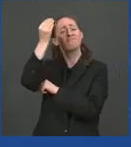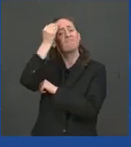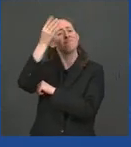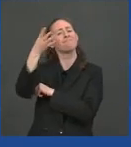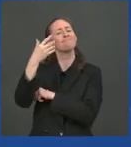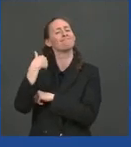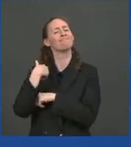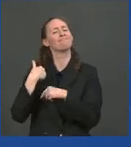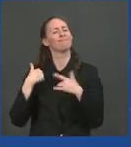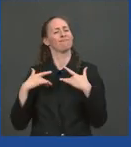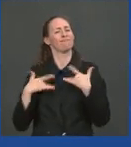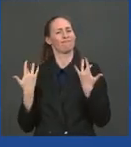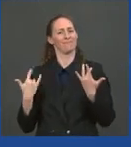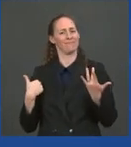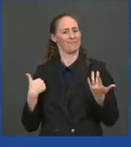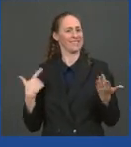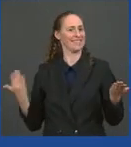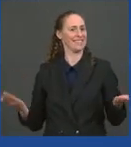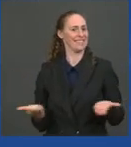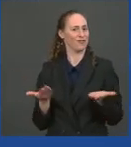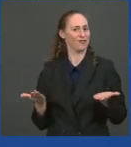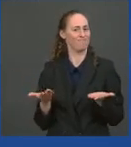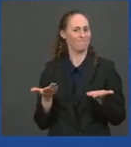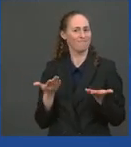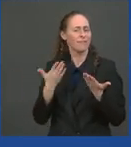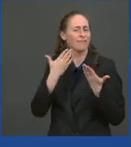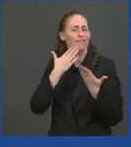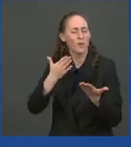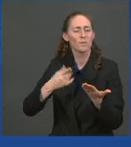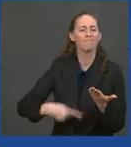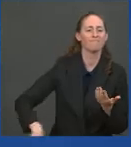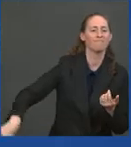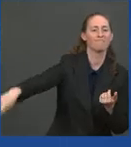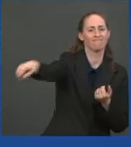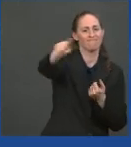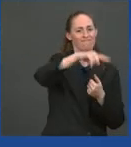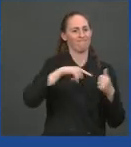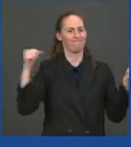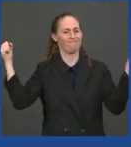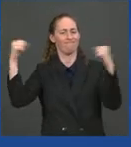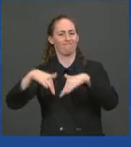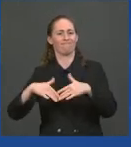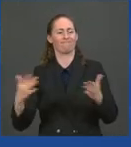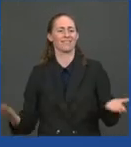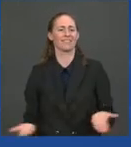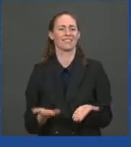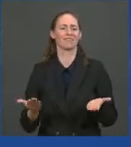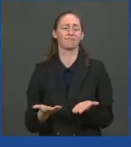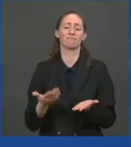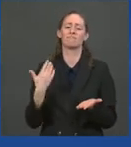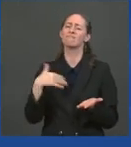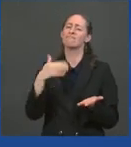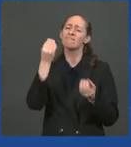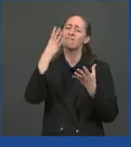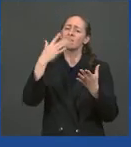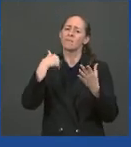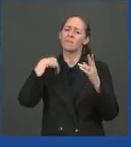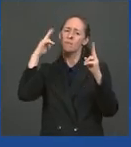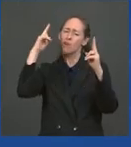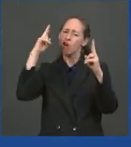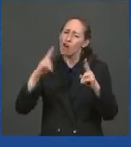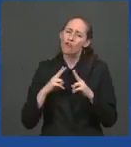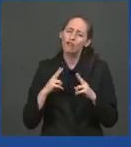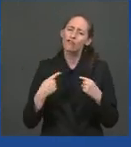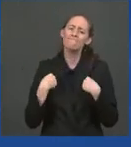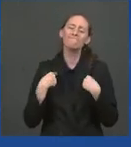being here. We want to thank everybody here. It's been a real honor for us. I mean, obviously, as a team, and for everything